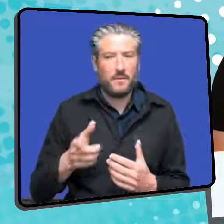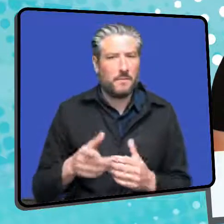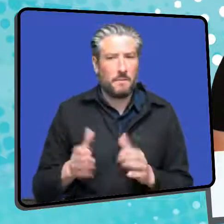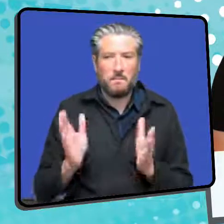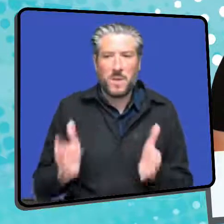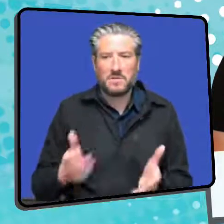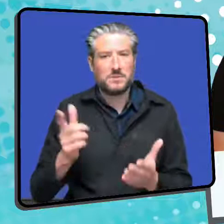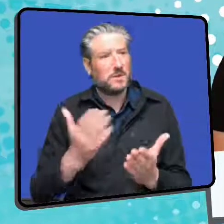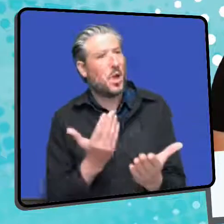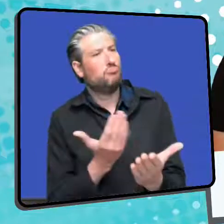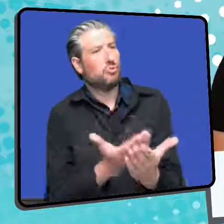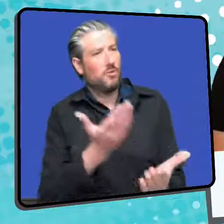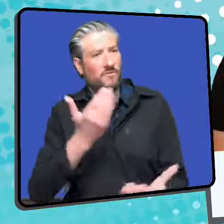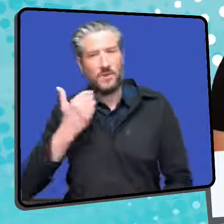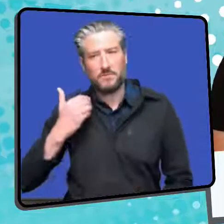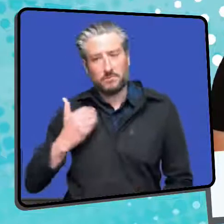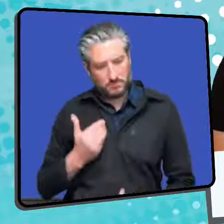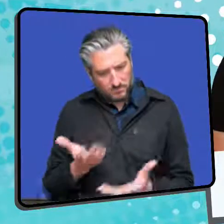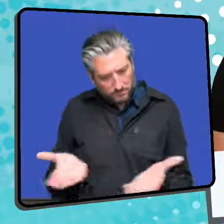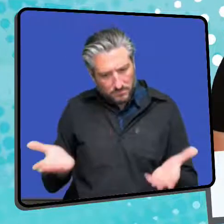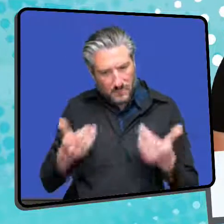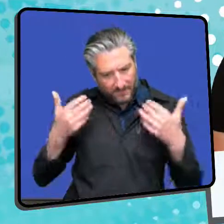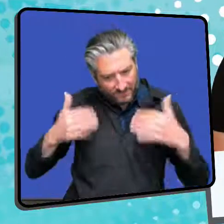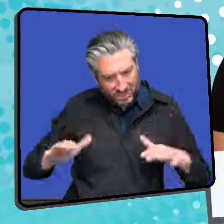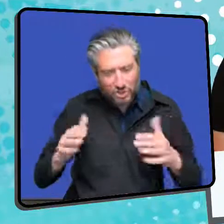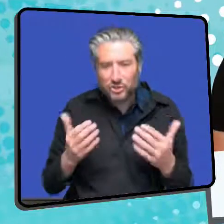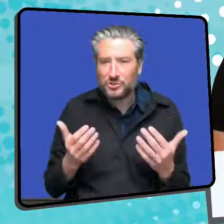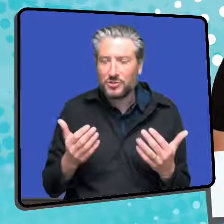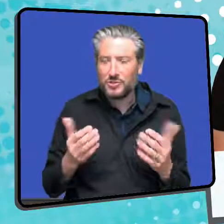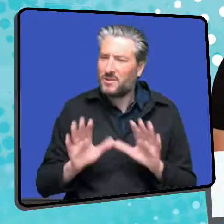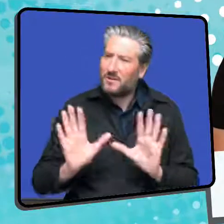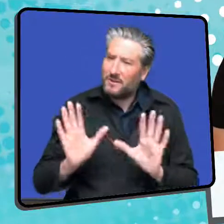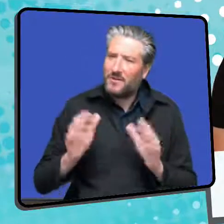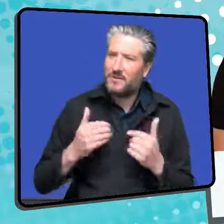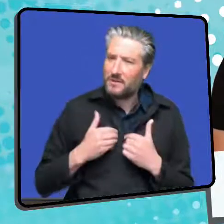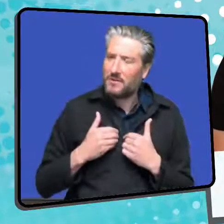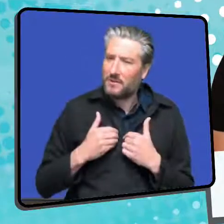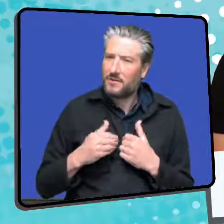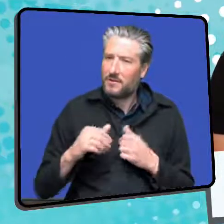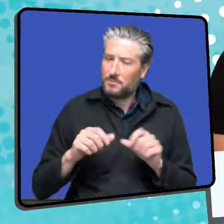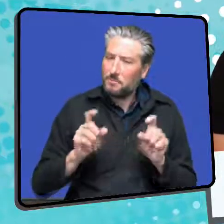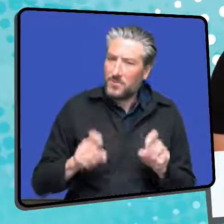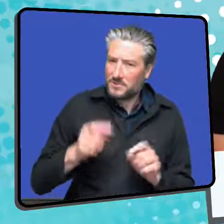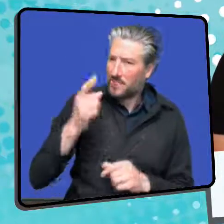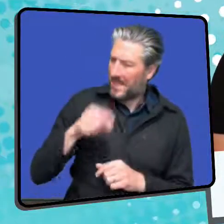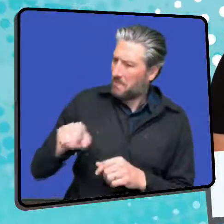really great things. So yeah, mm-hmm. That's kind of the annoying part still.